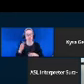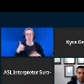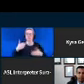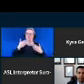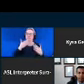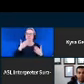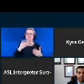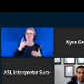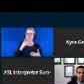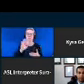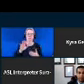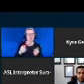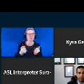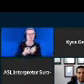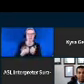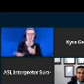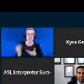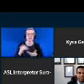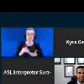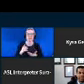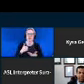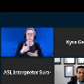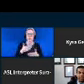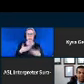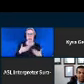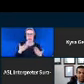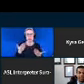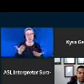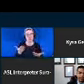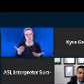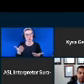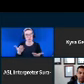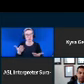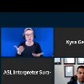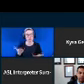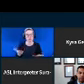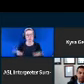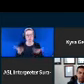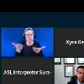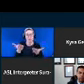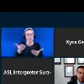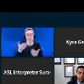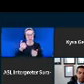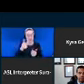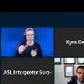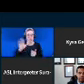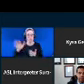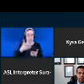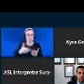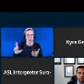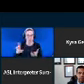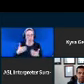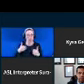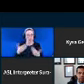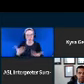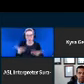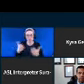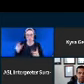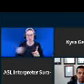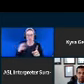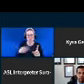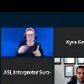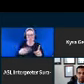to uplift and all the resources you do because your agency and yourself have done a tremendous job pouring into